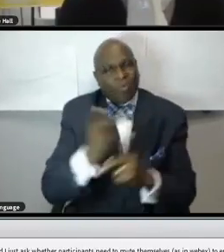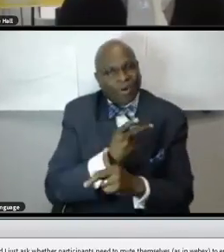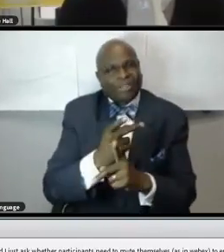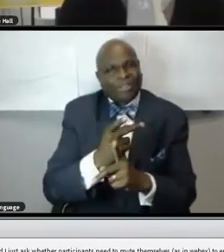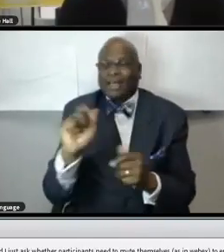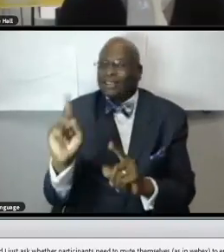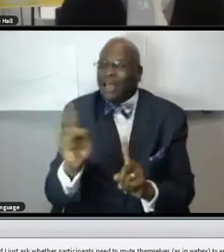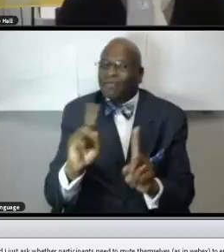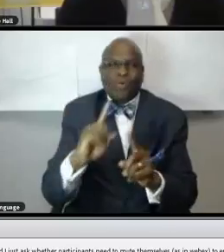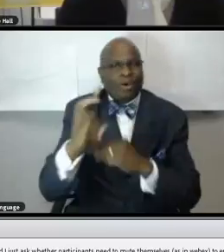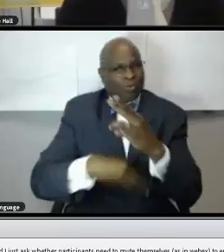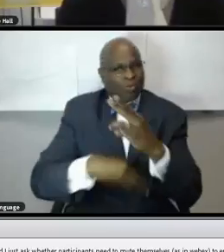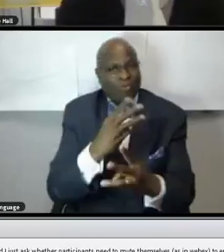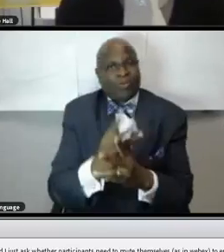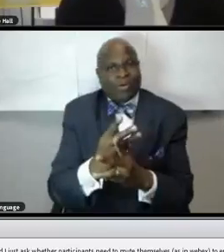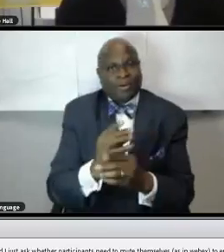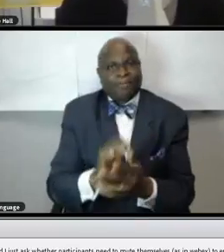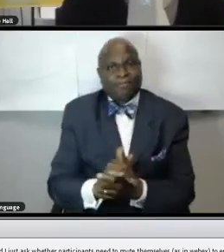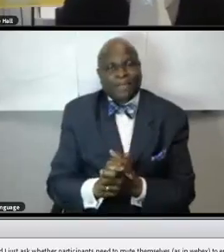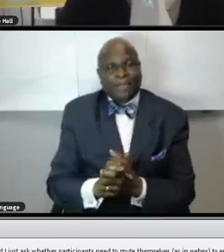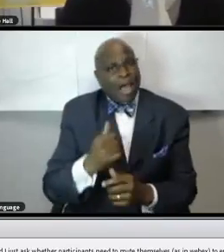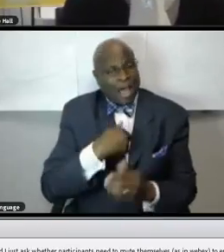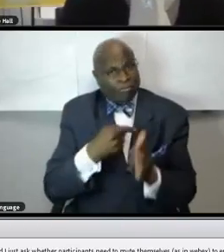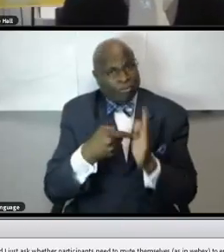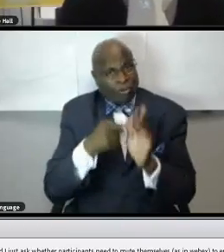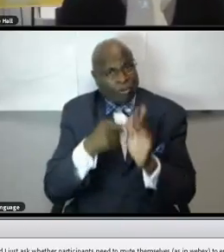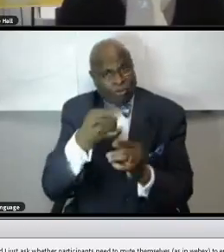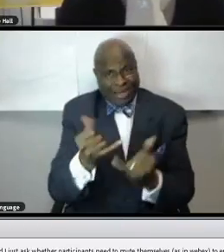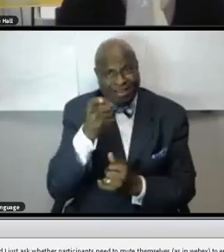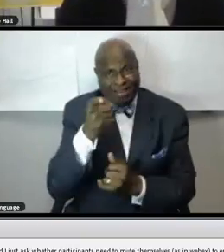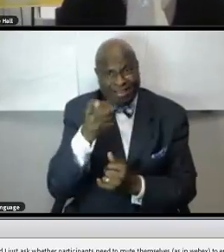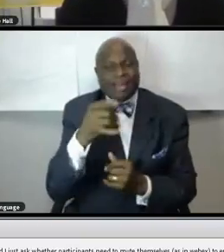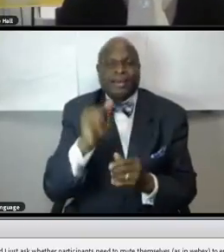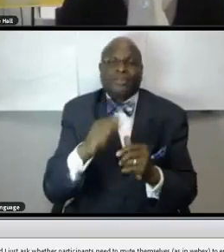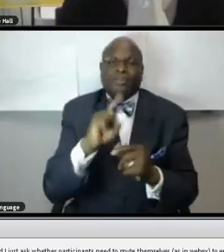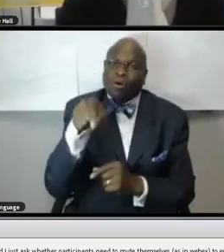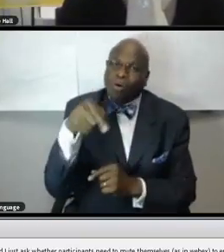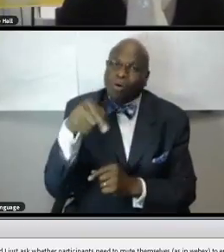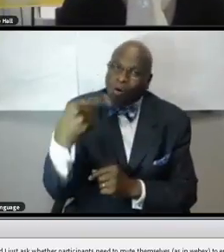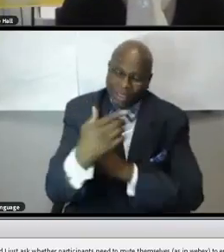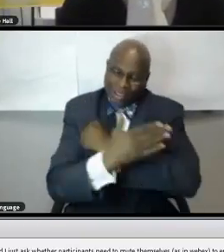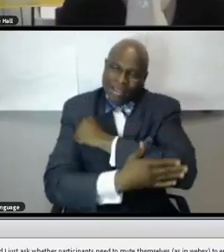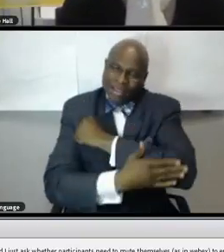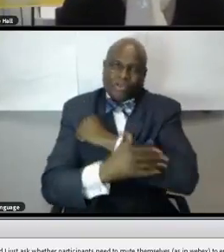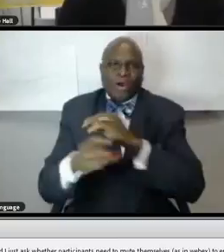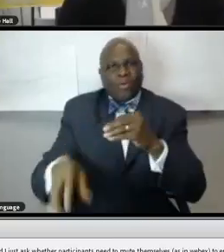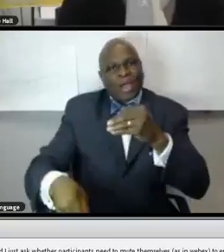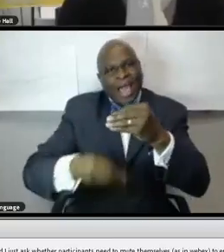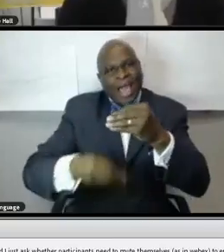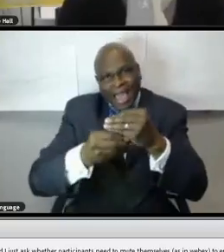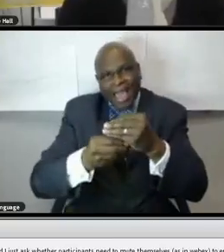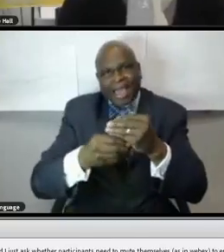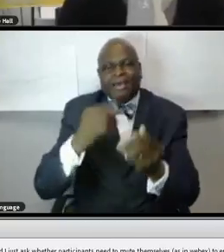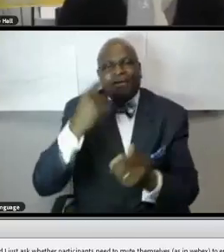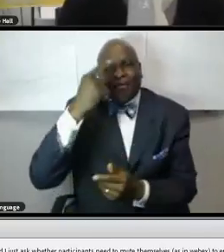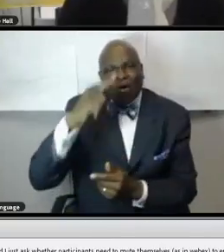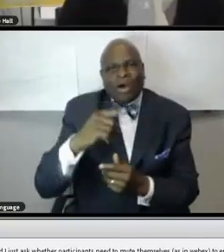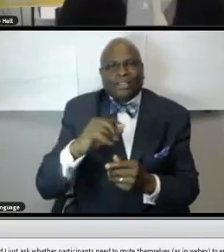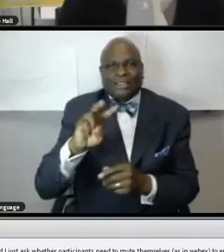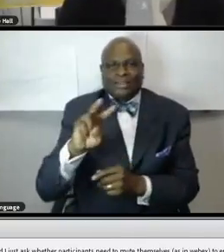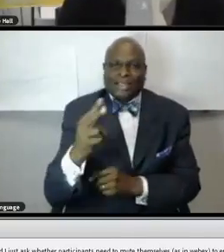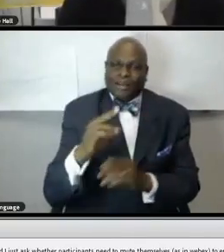we looked. What I'm showing you here are only the countries that we added for the